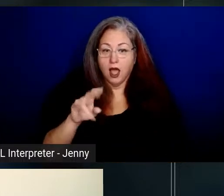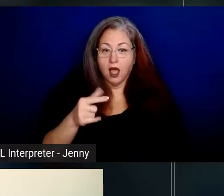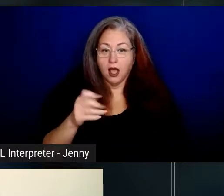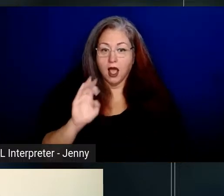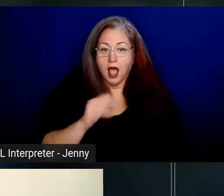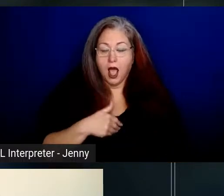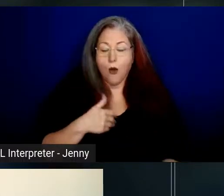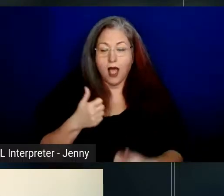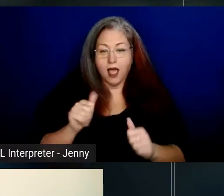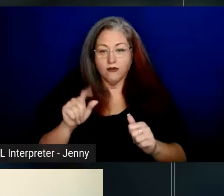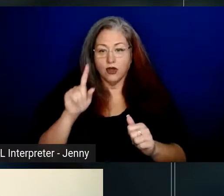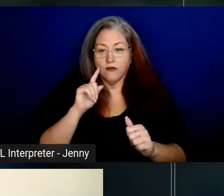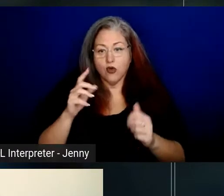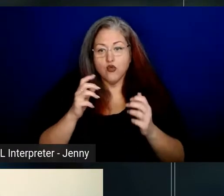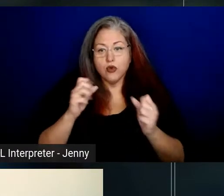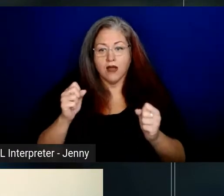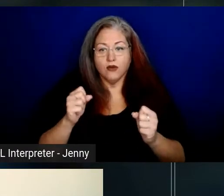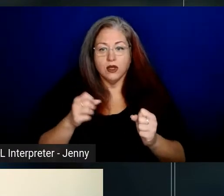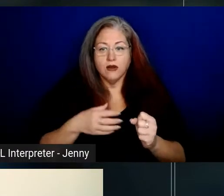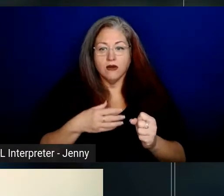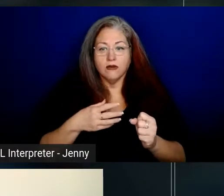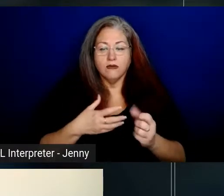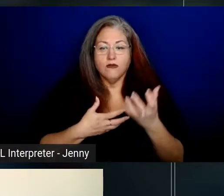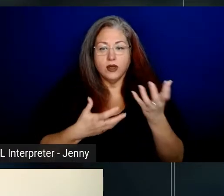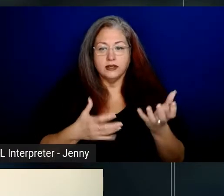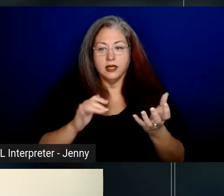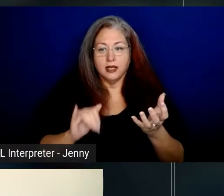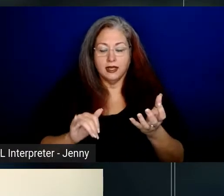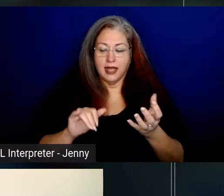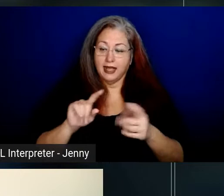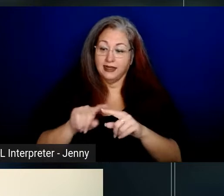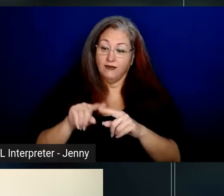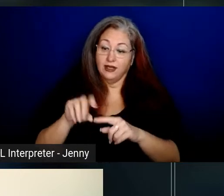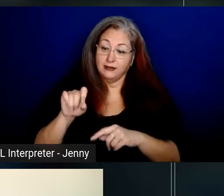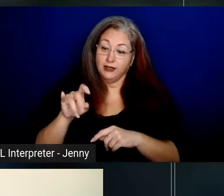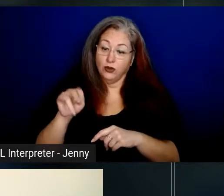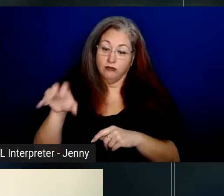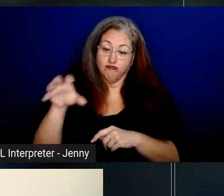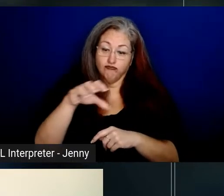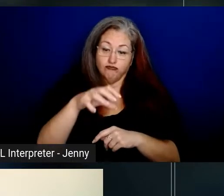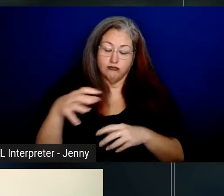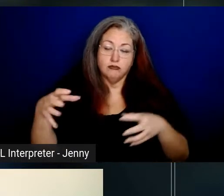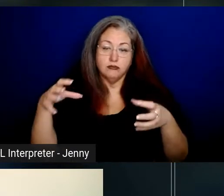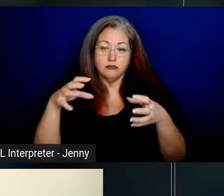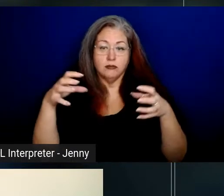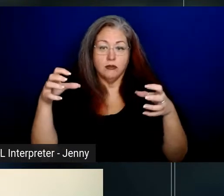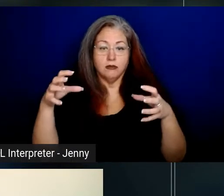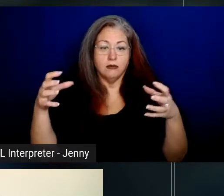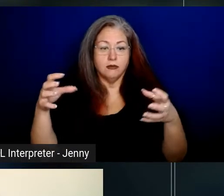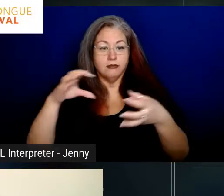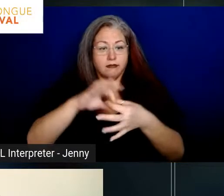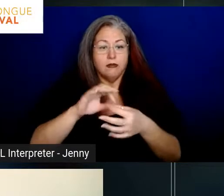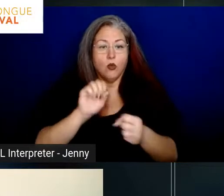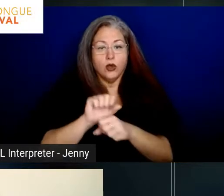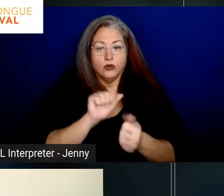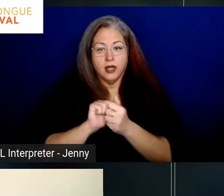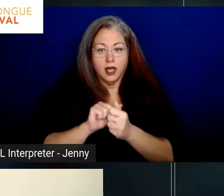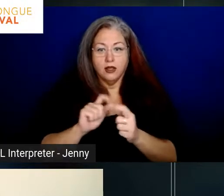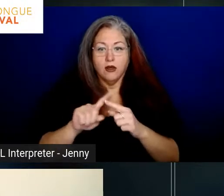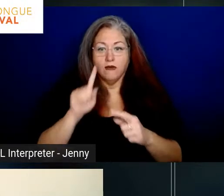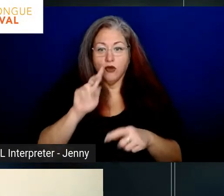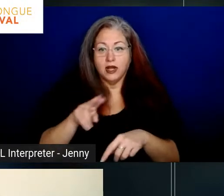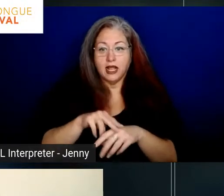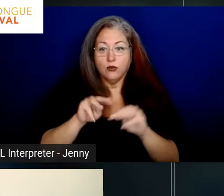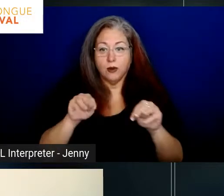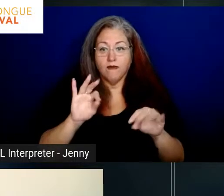of recovering voices, a cross-Smithsonian initiative involving the National Museum of Natural History, the Center for Folklife